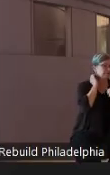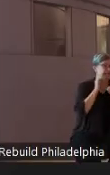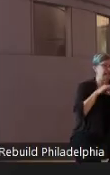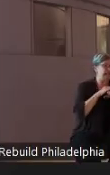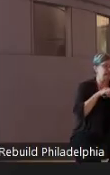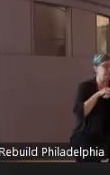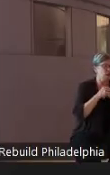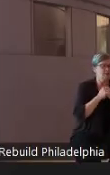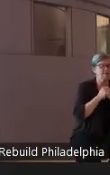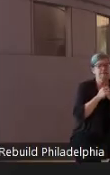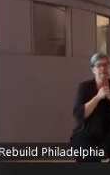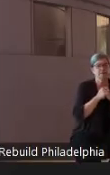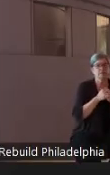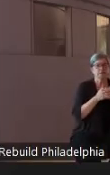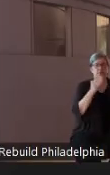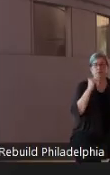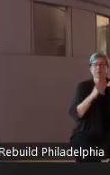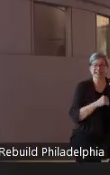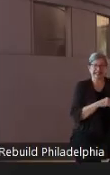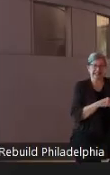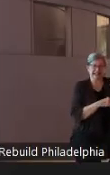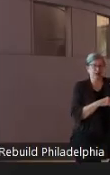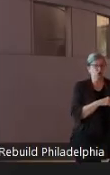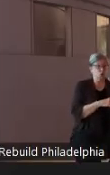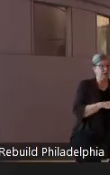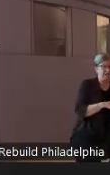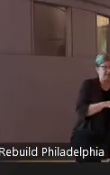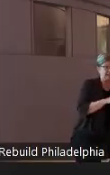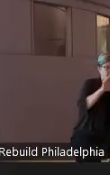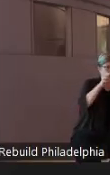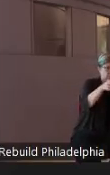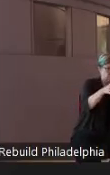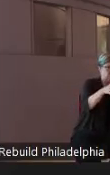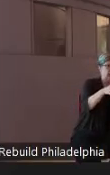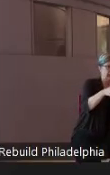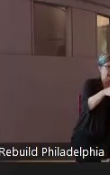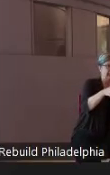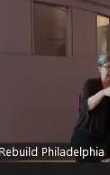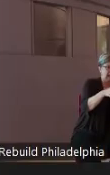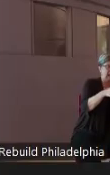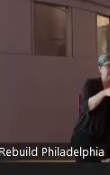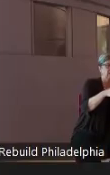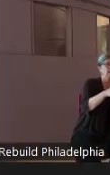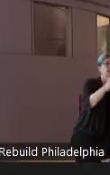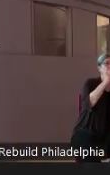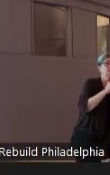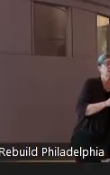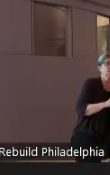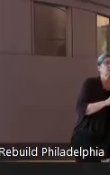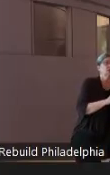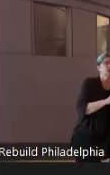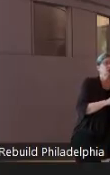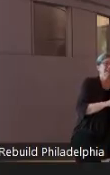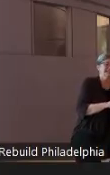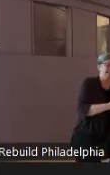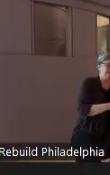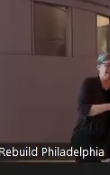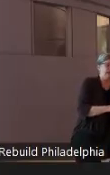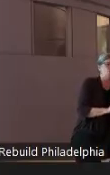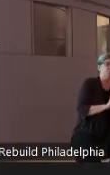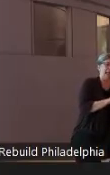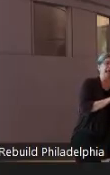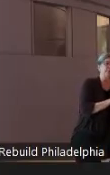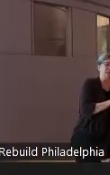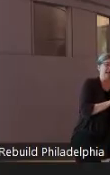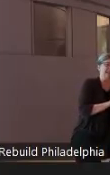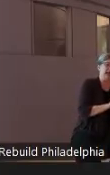parking. 17 of those 26 spaces will be labeled as ADA parking. And the